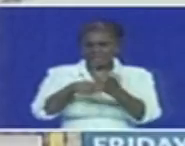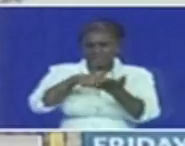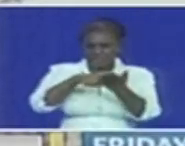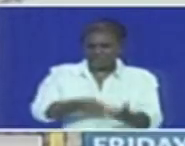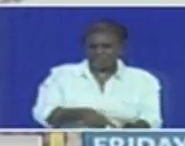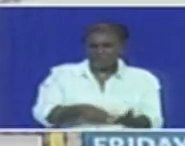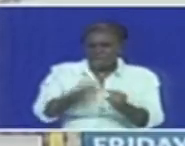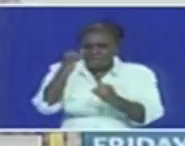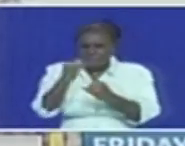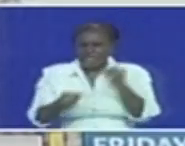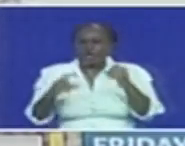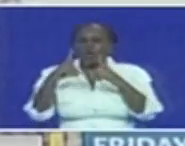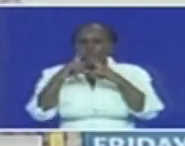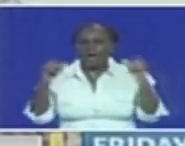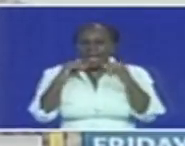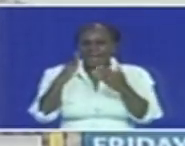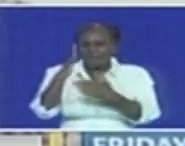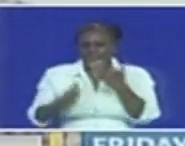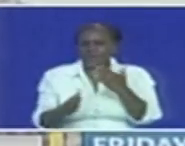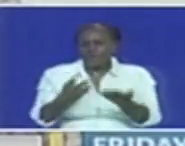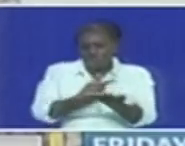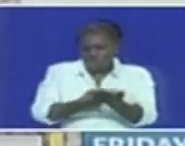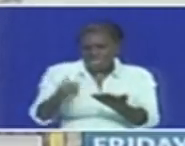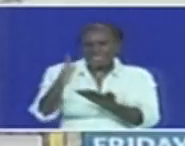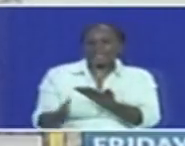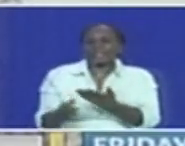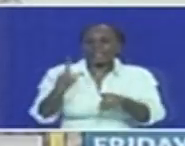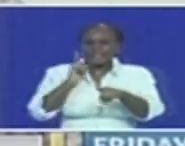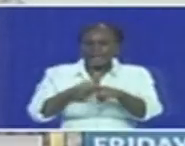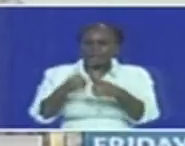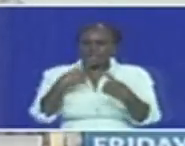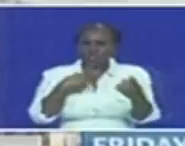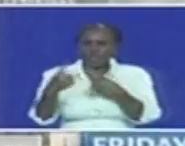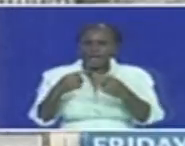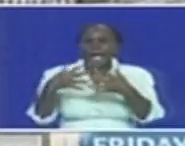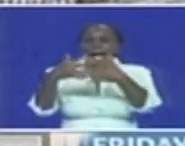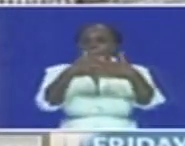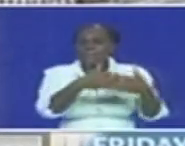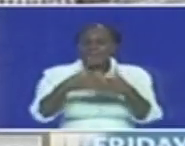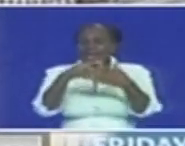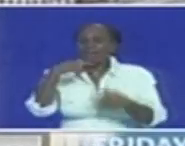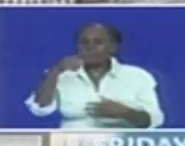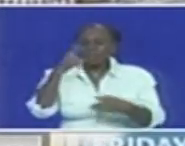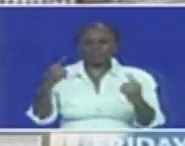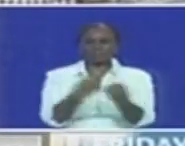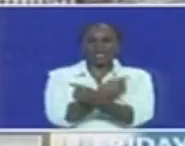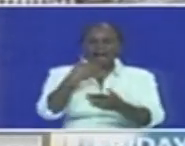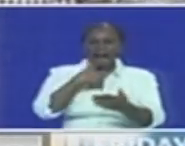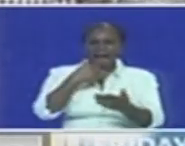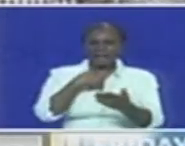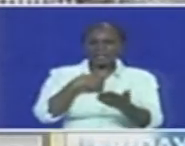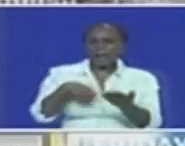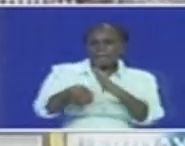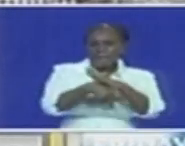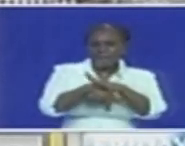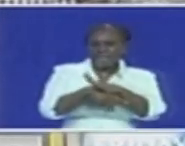terminal part of that word, end, weekend. But when we talk about American pronunciation, we have the primary